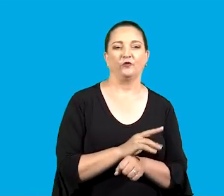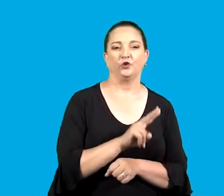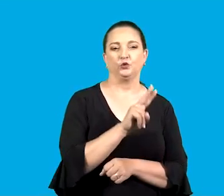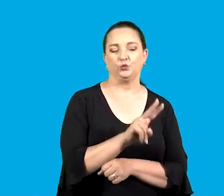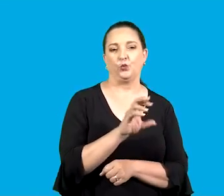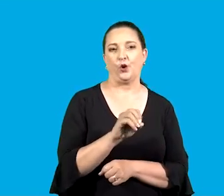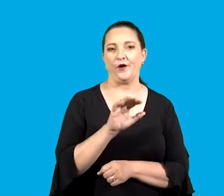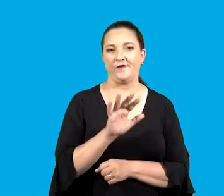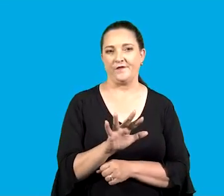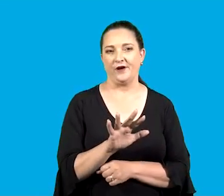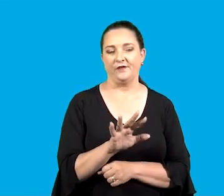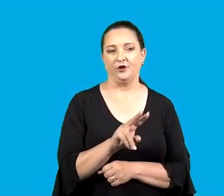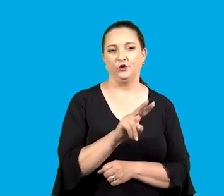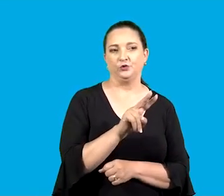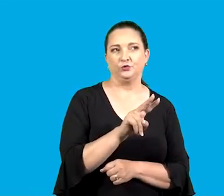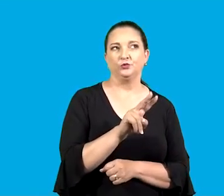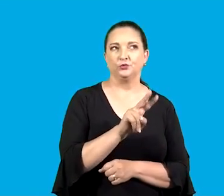is